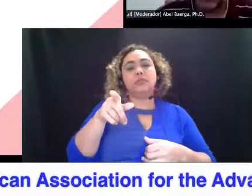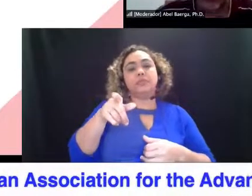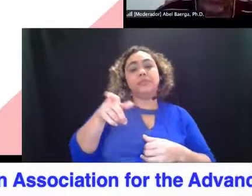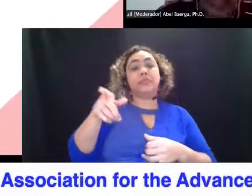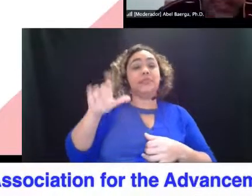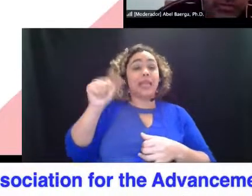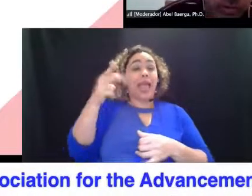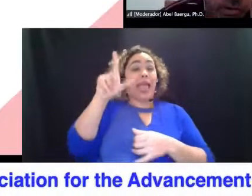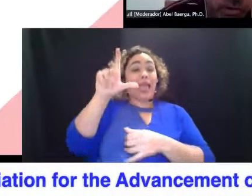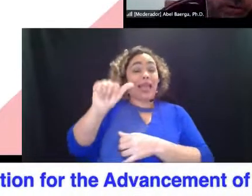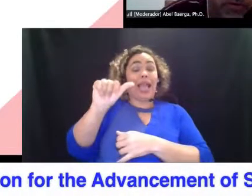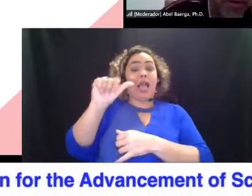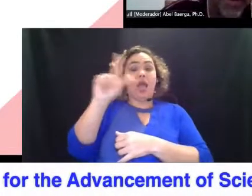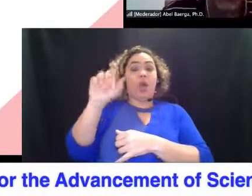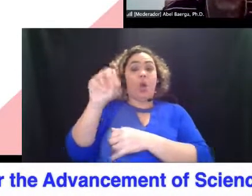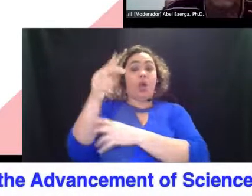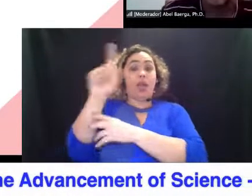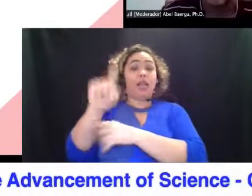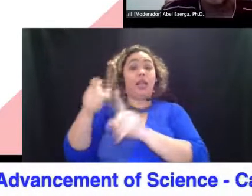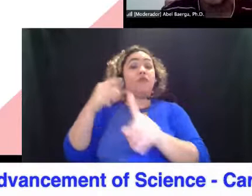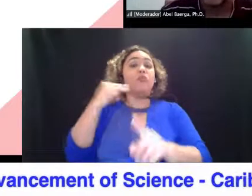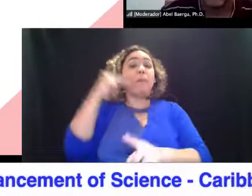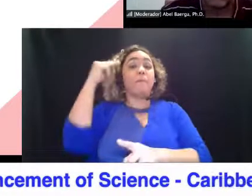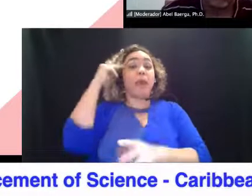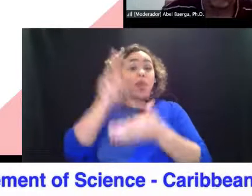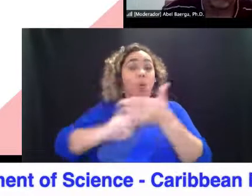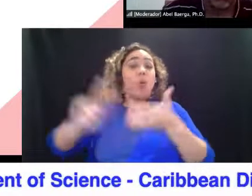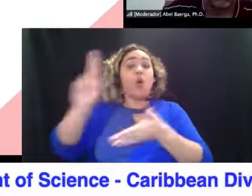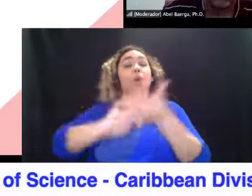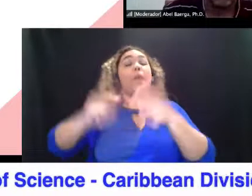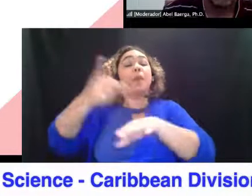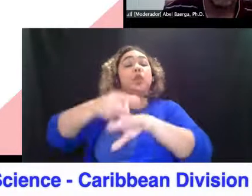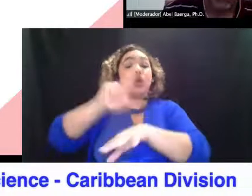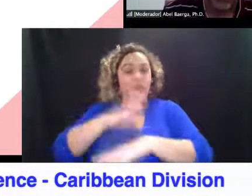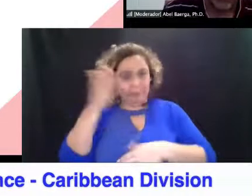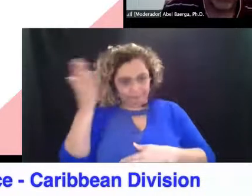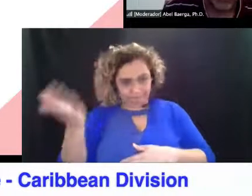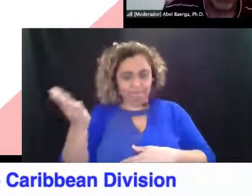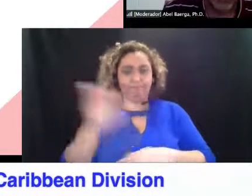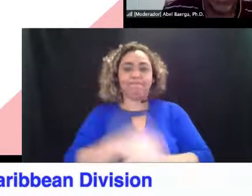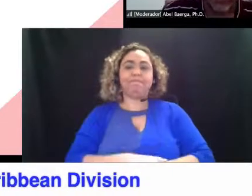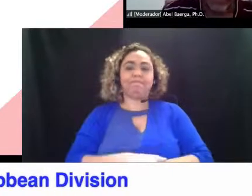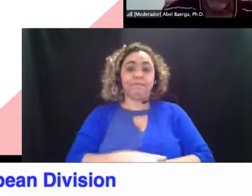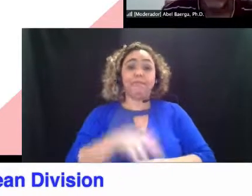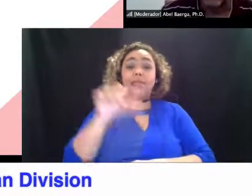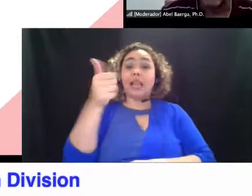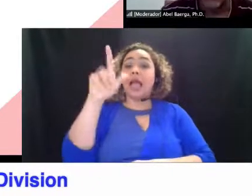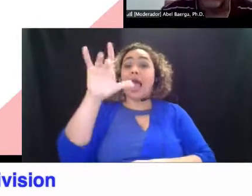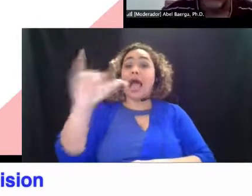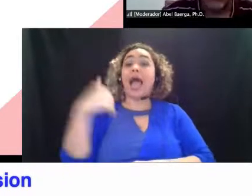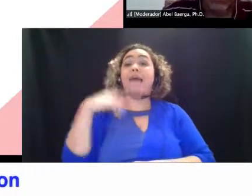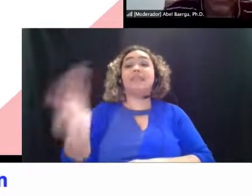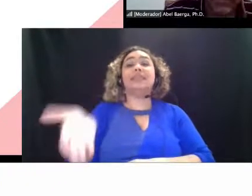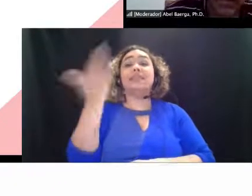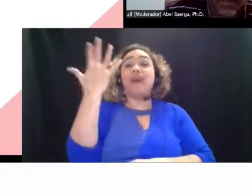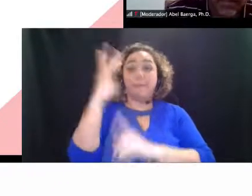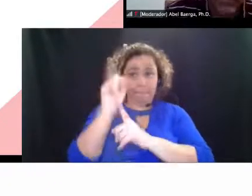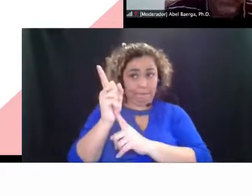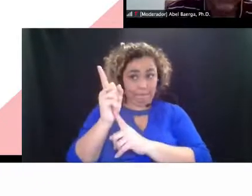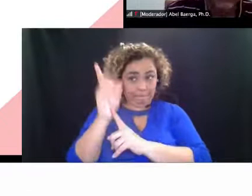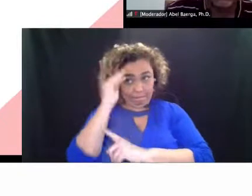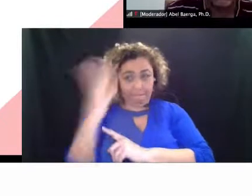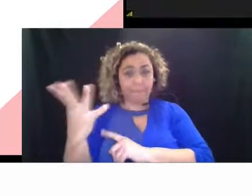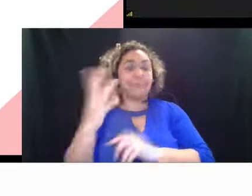Angelica Gonzalez, who joins us from the Mayagüez campus of the University of Puerto Rico. Angelica, you have 5 minutes.